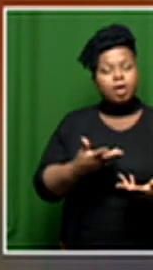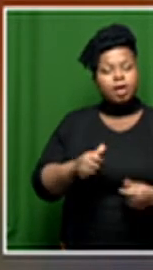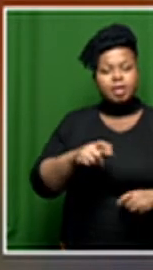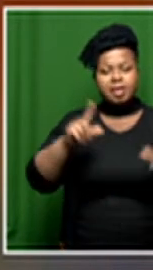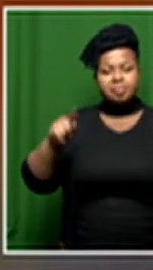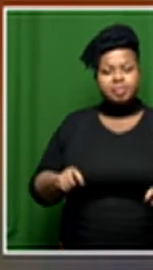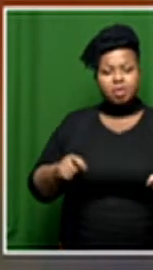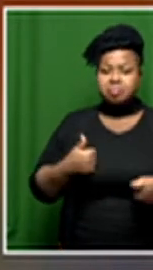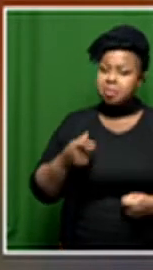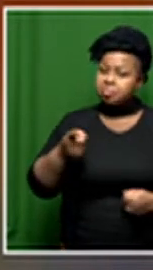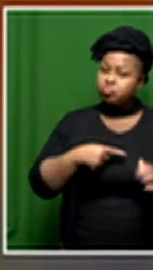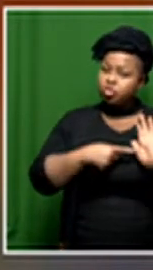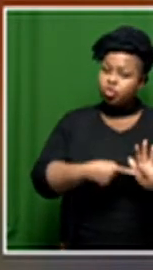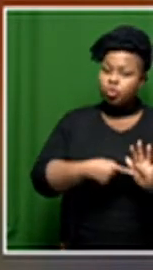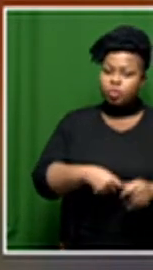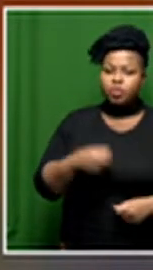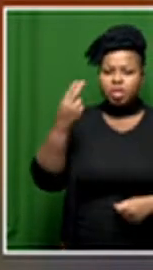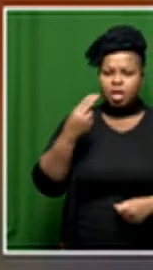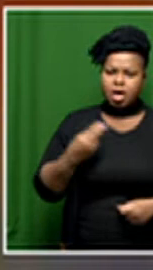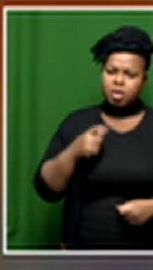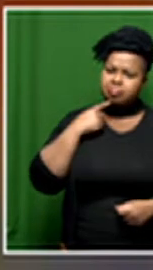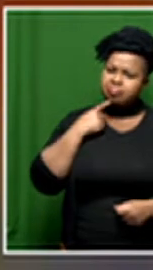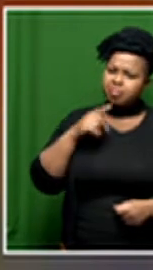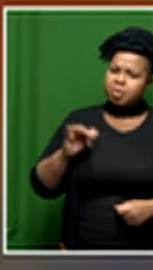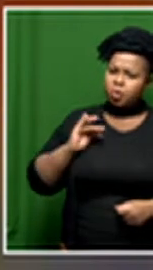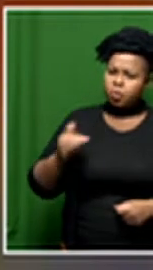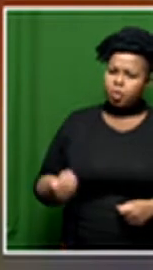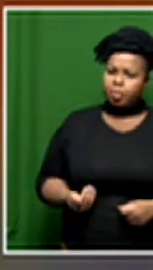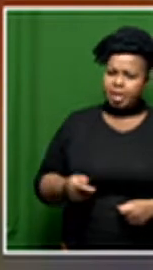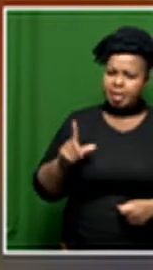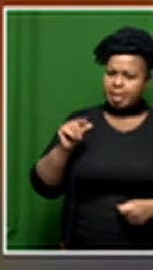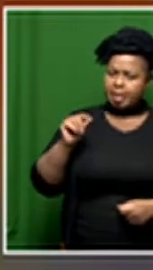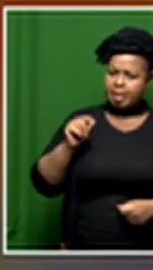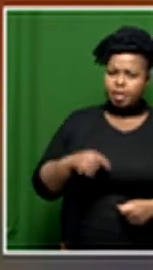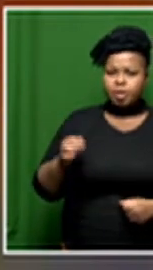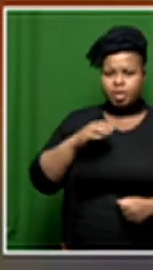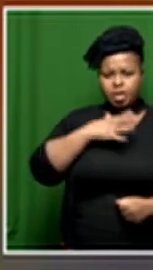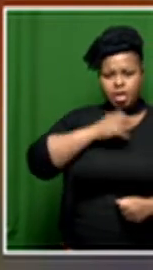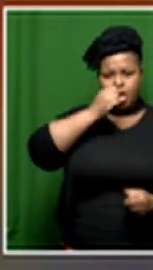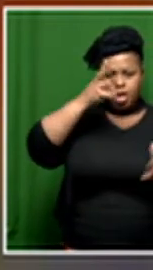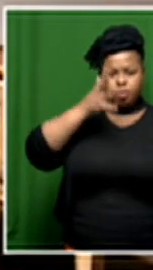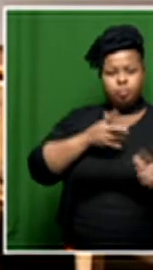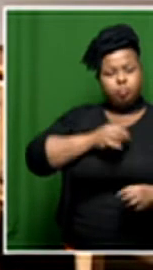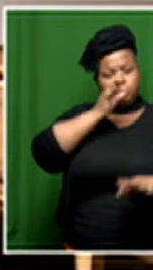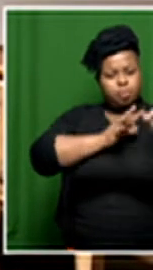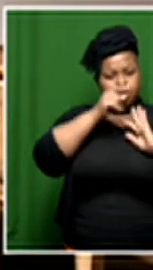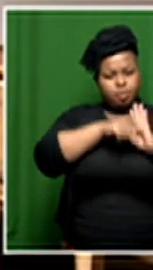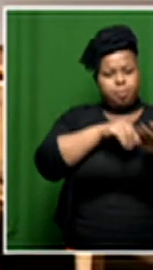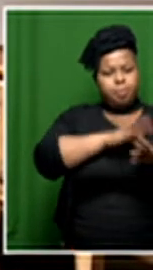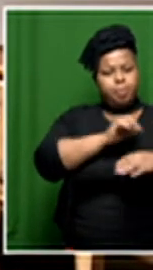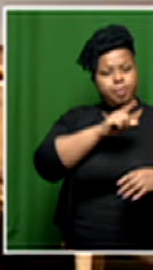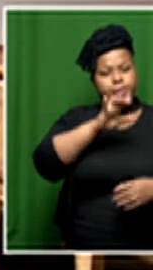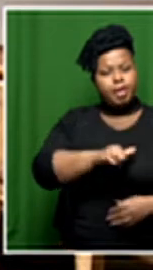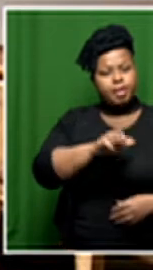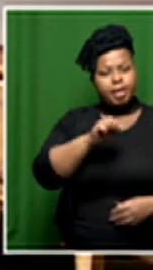follows suit. The art installation captures a stylish woman of color as the hero figure. And to tell us more about this, Yay Abe